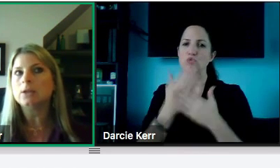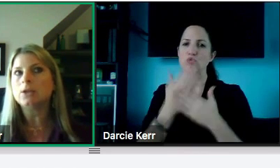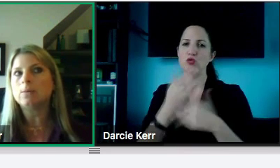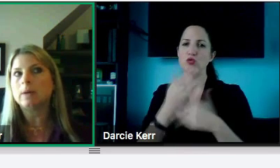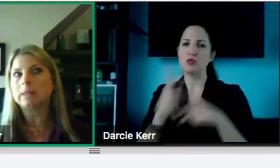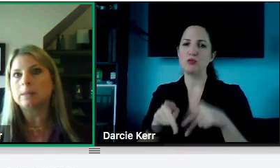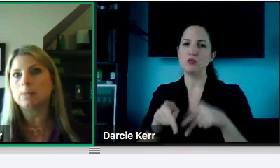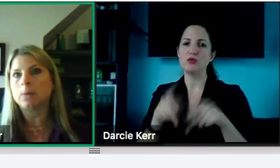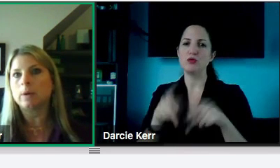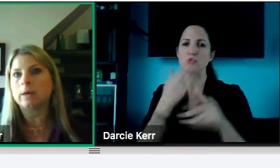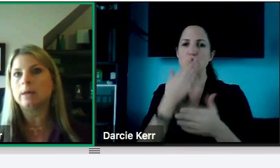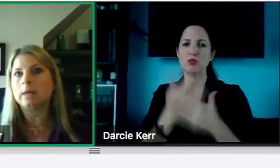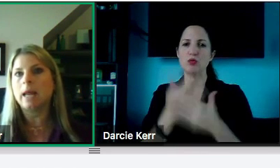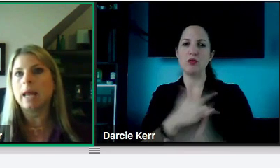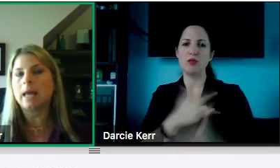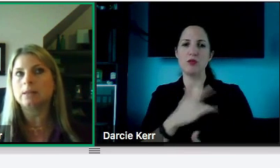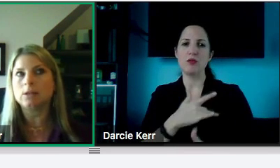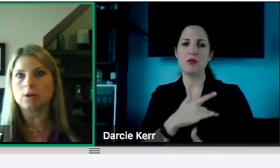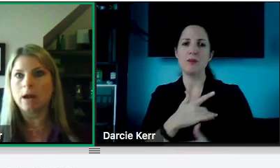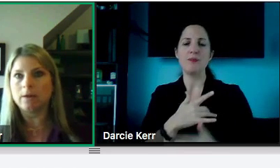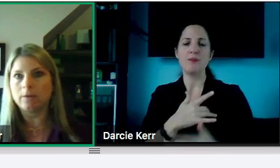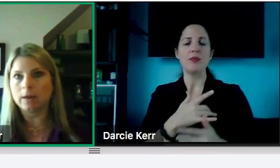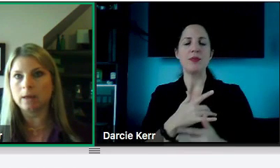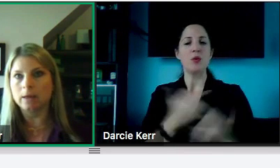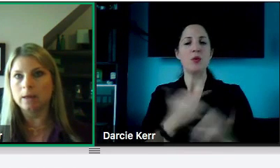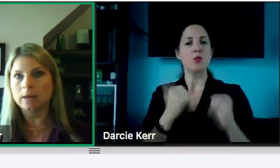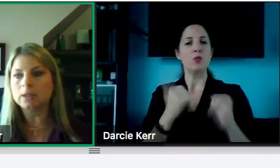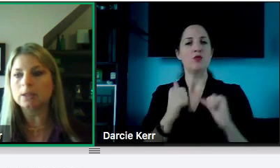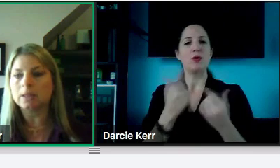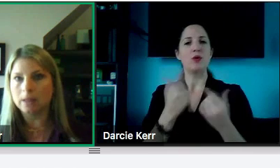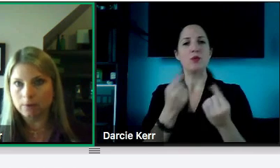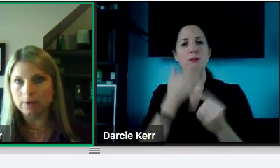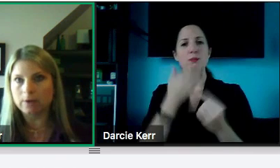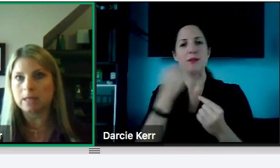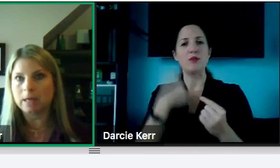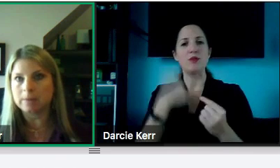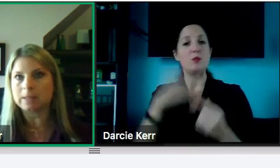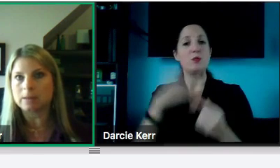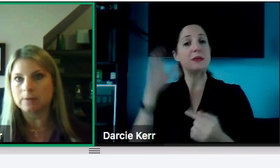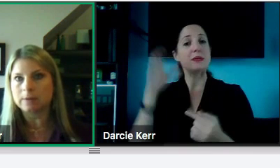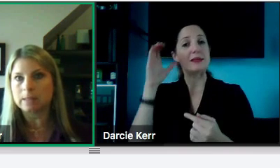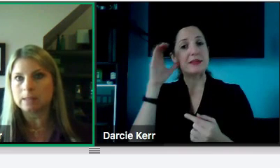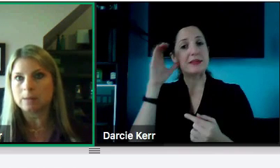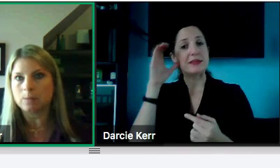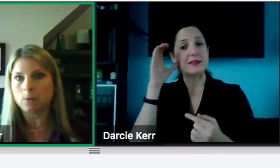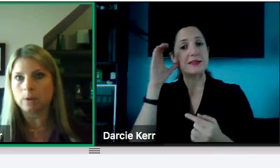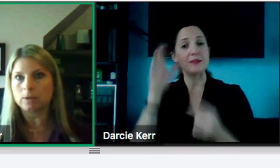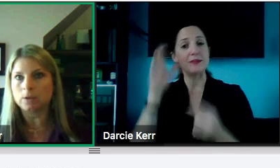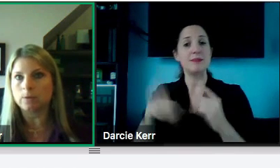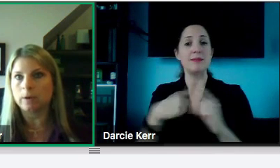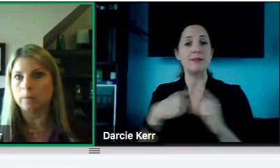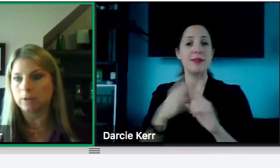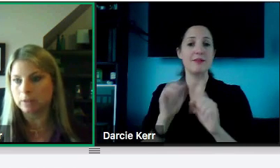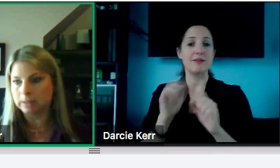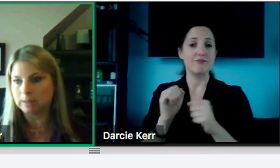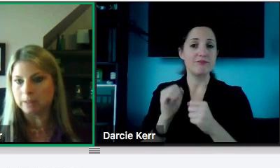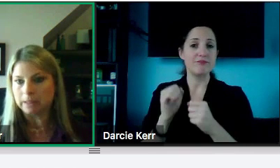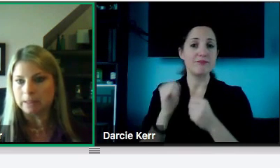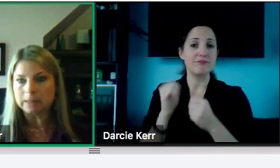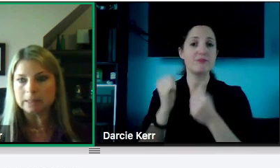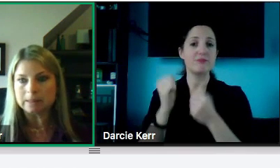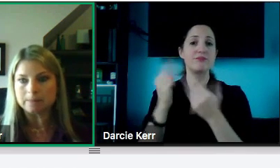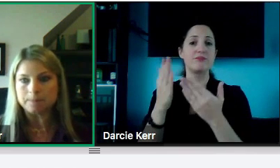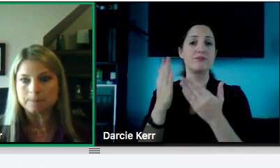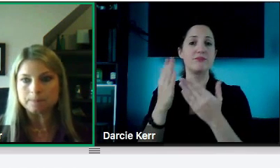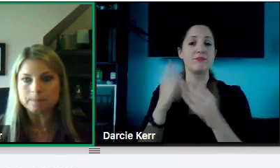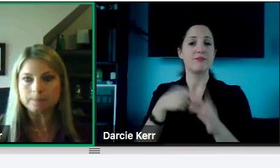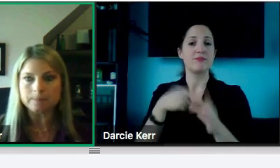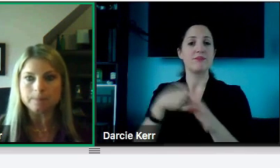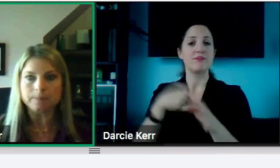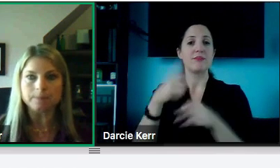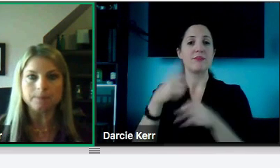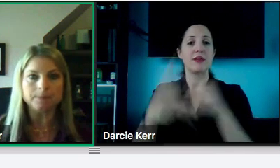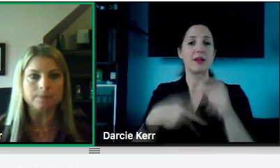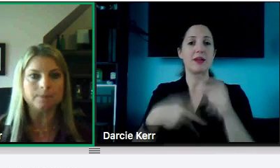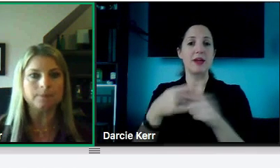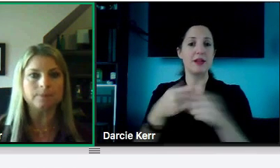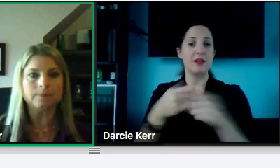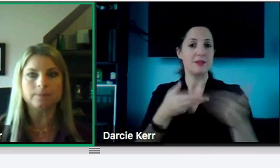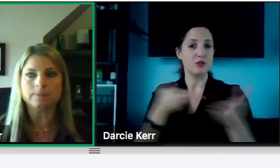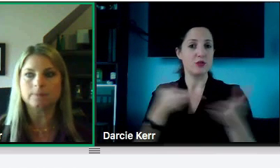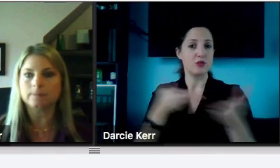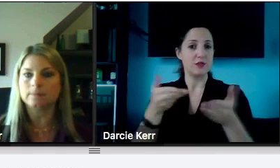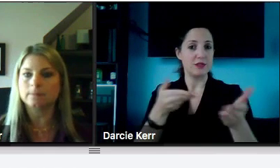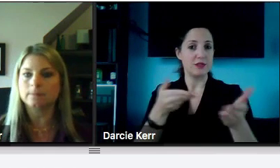listening to what's important and striving to deliver the type of service that's important to our participants.